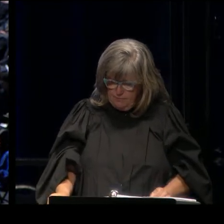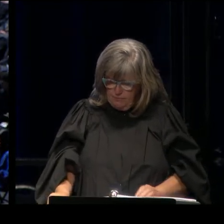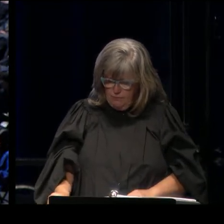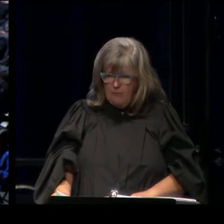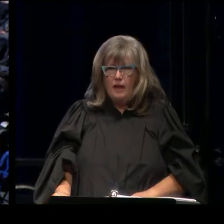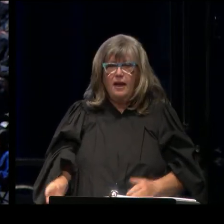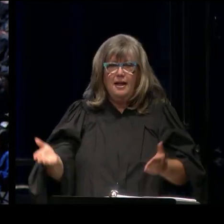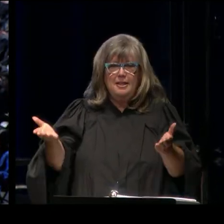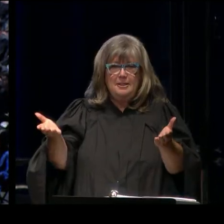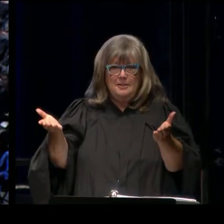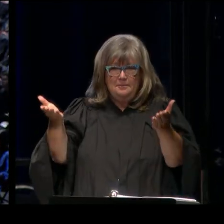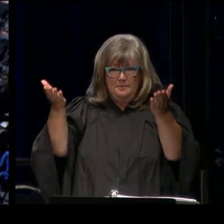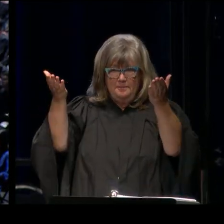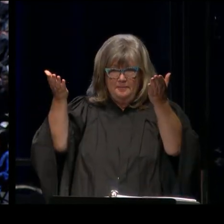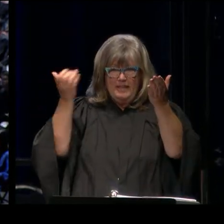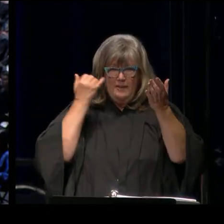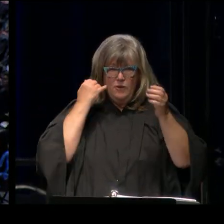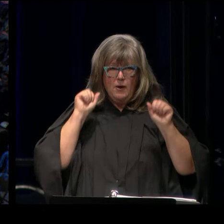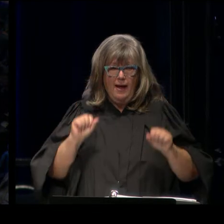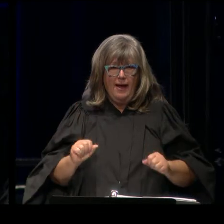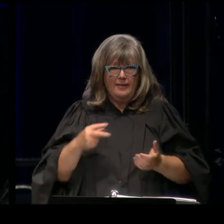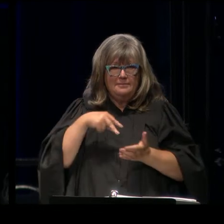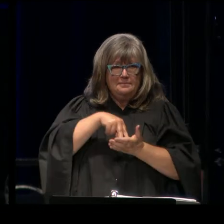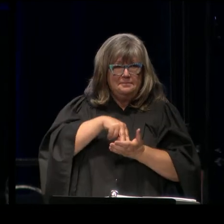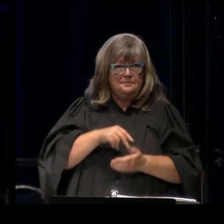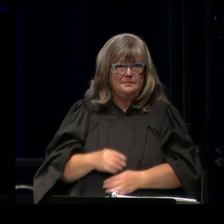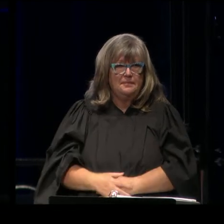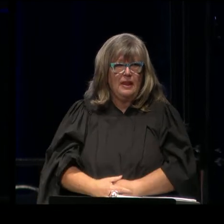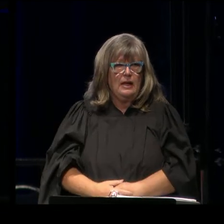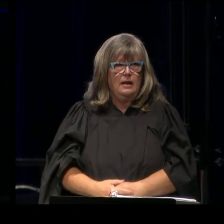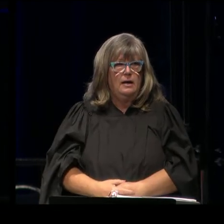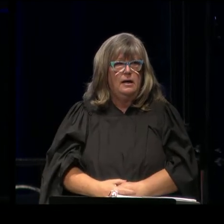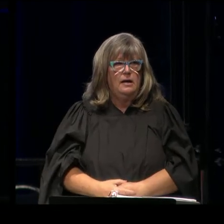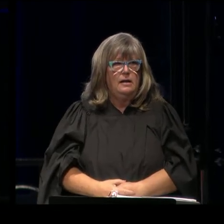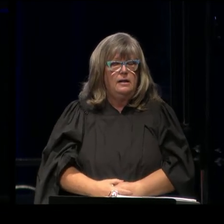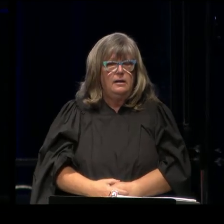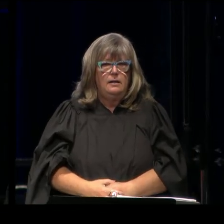Will the graduands please rise if you're able?